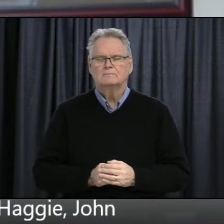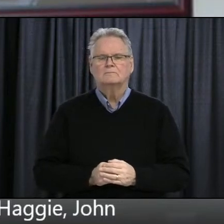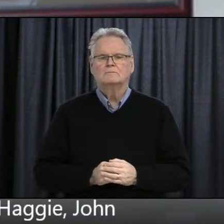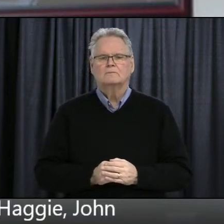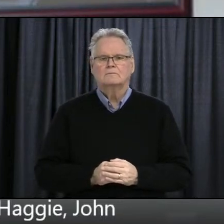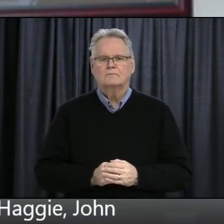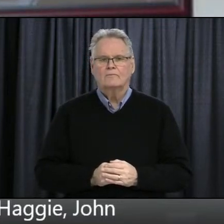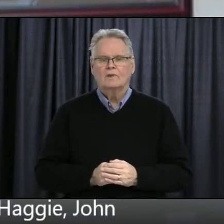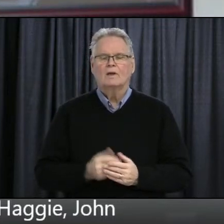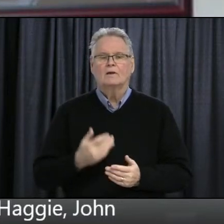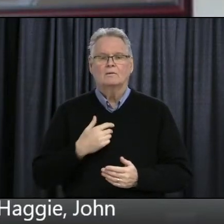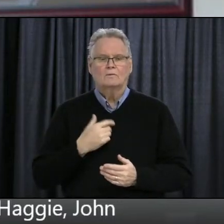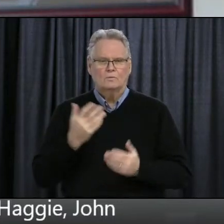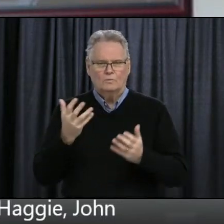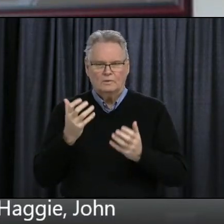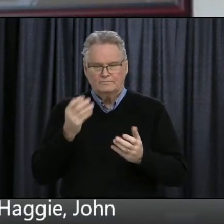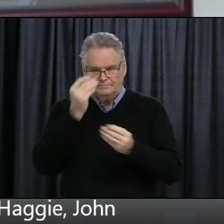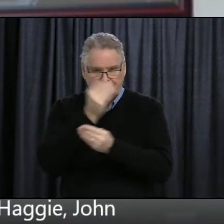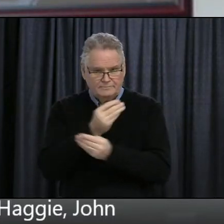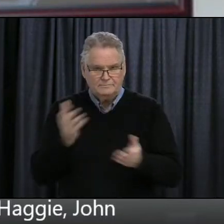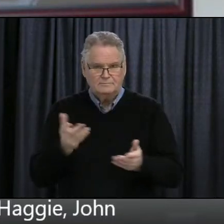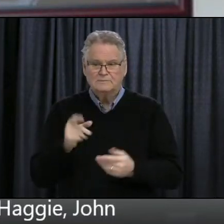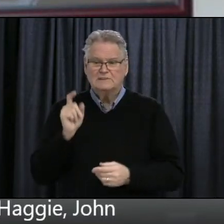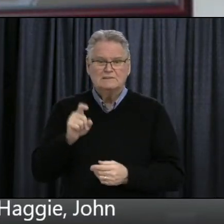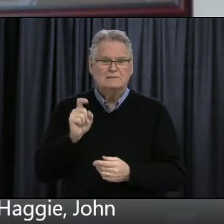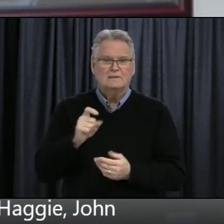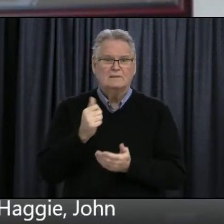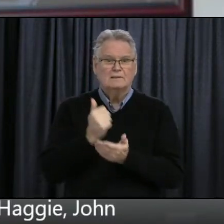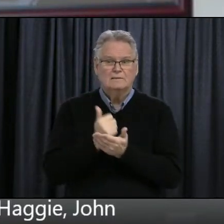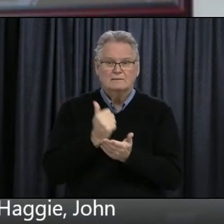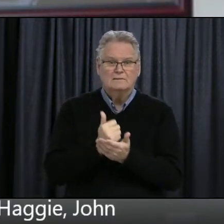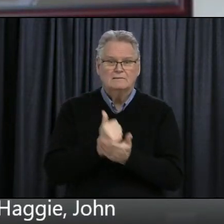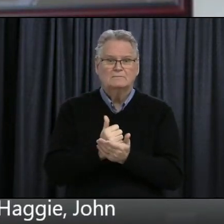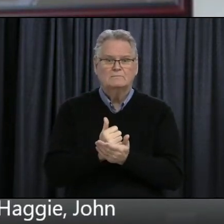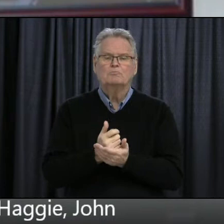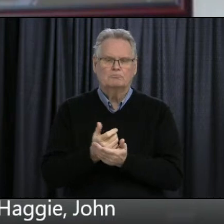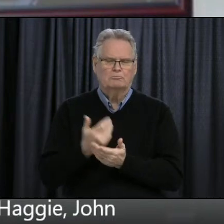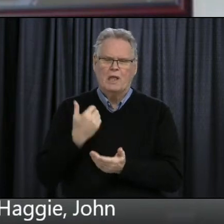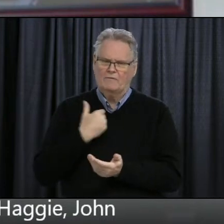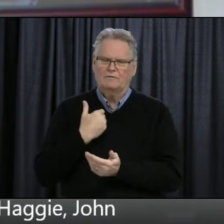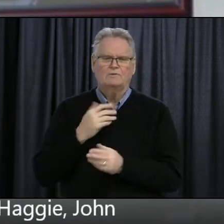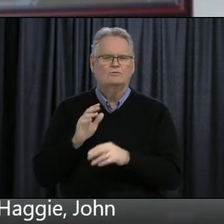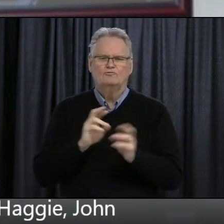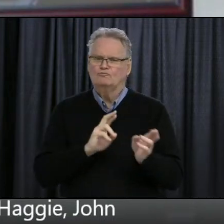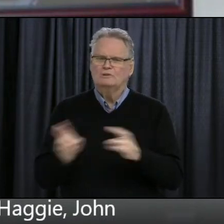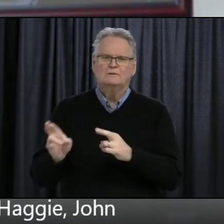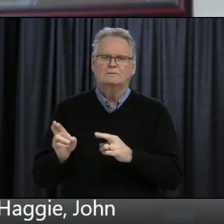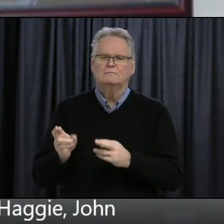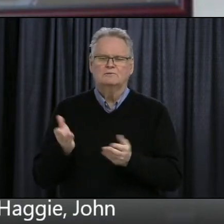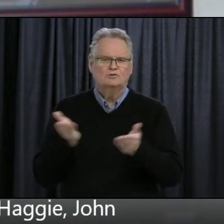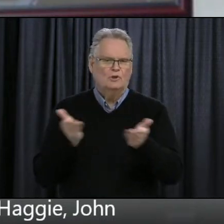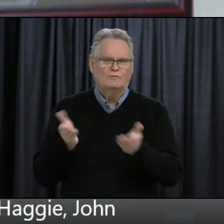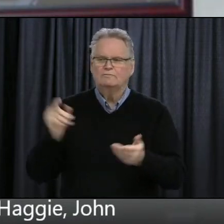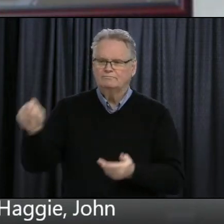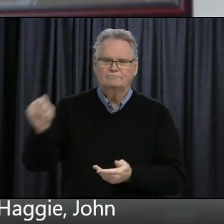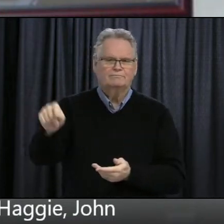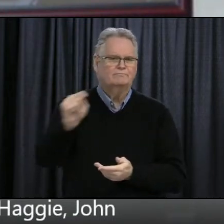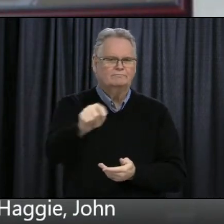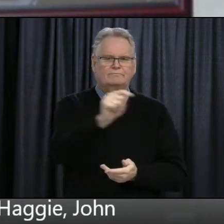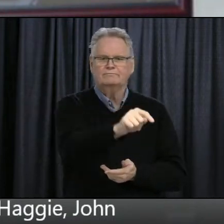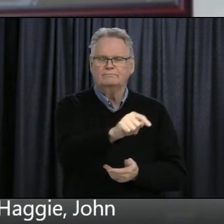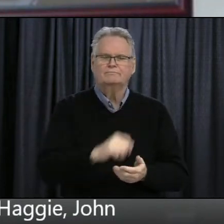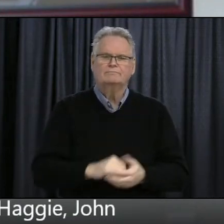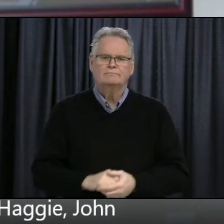One of the things that we are really waiting on continues to be the ramp-up